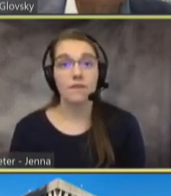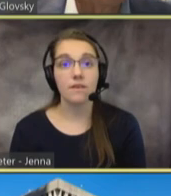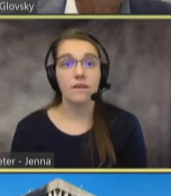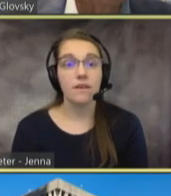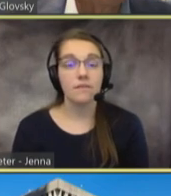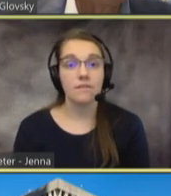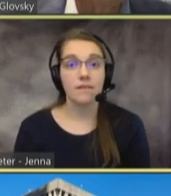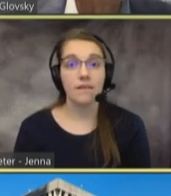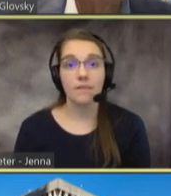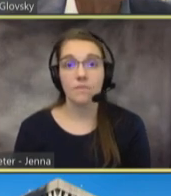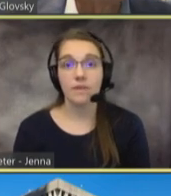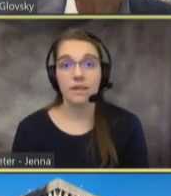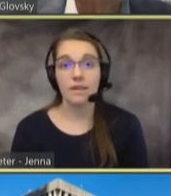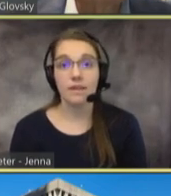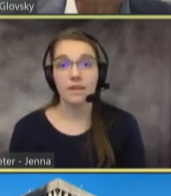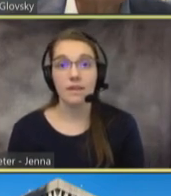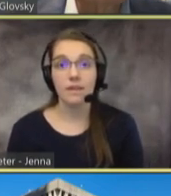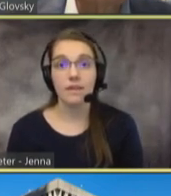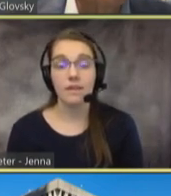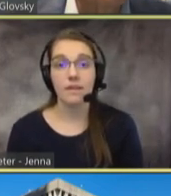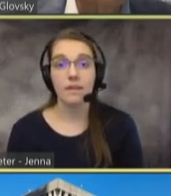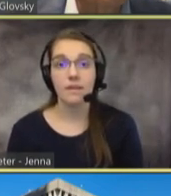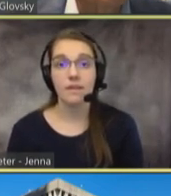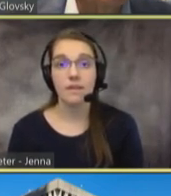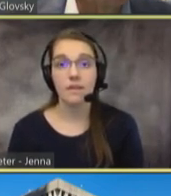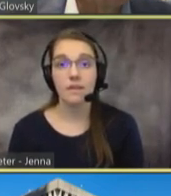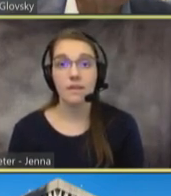have here, Sarah and Brianna.